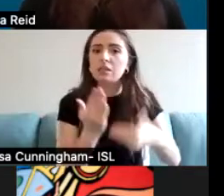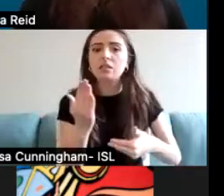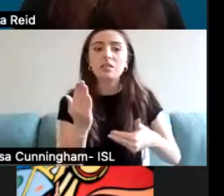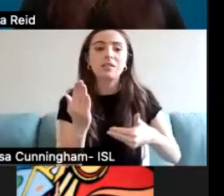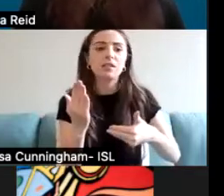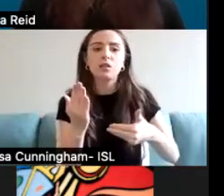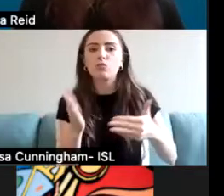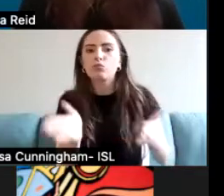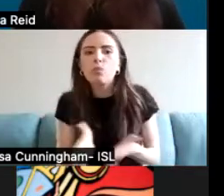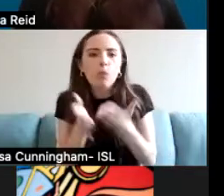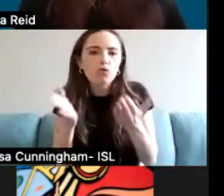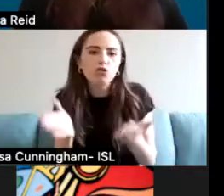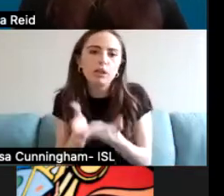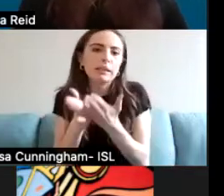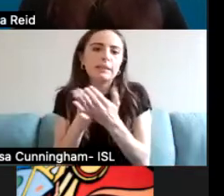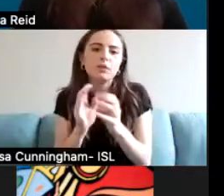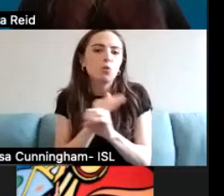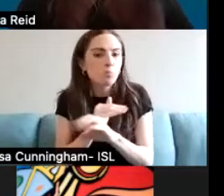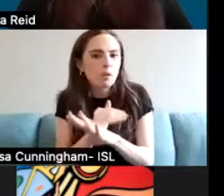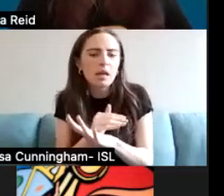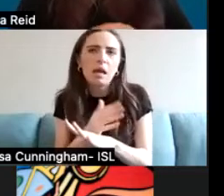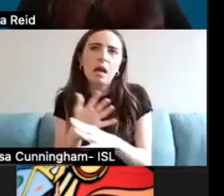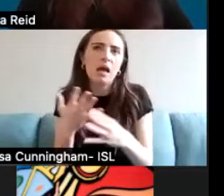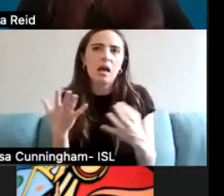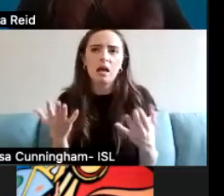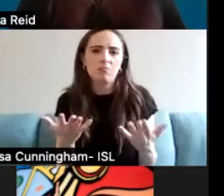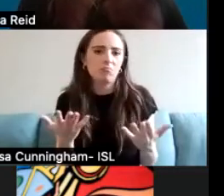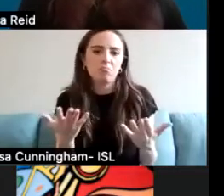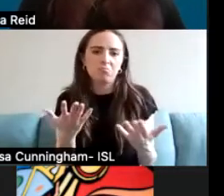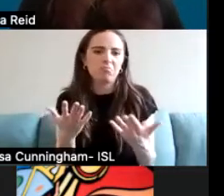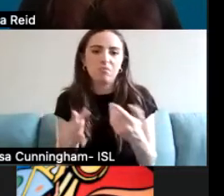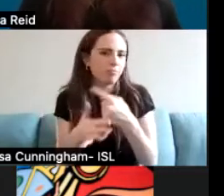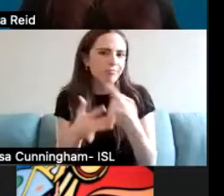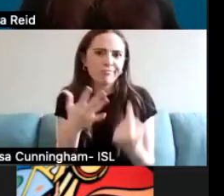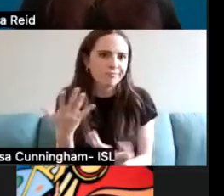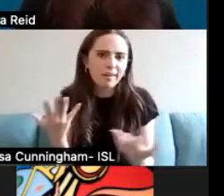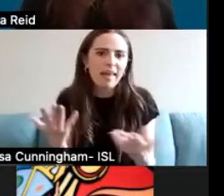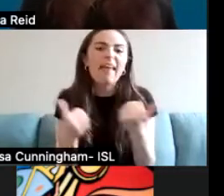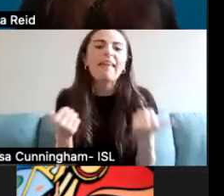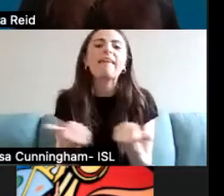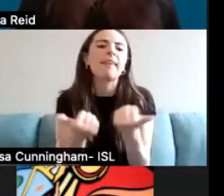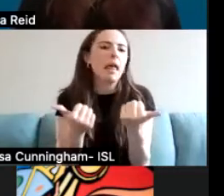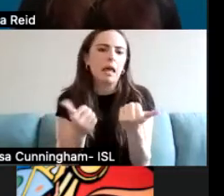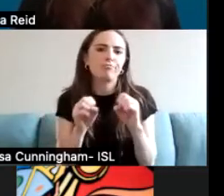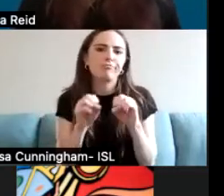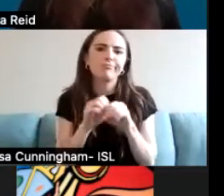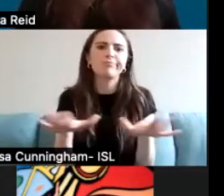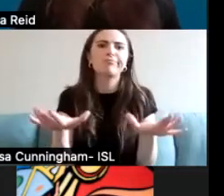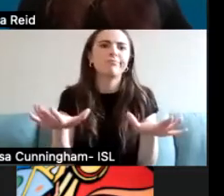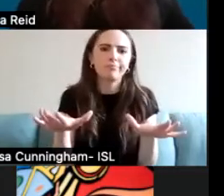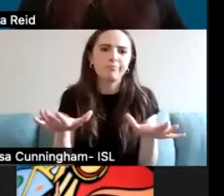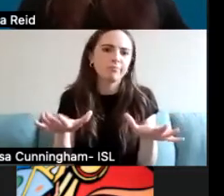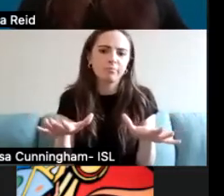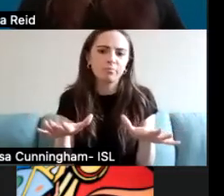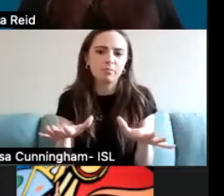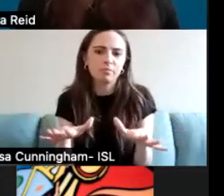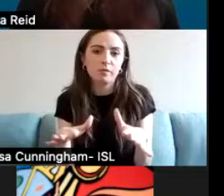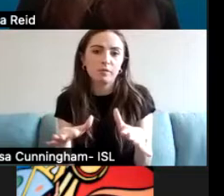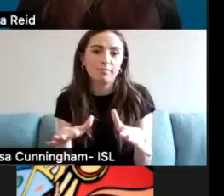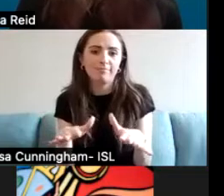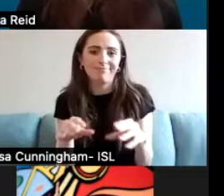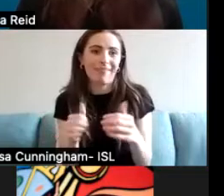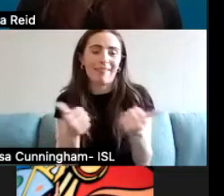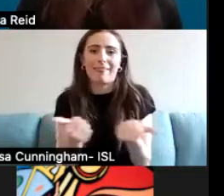that are going up on social media, and all, anything that's going out for consumption